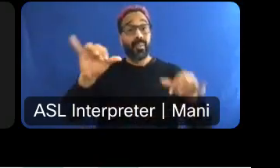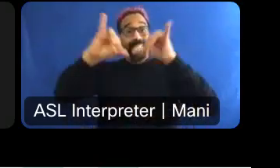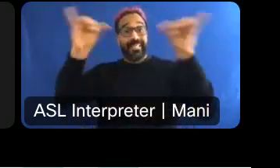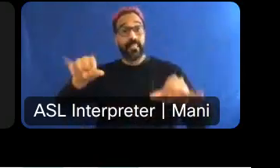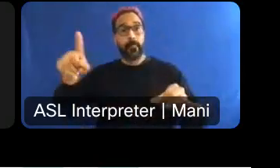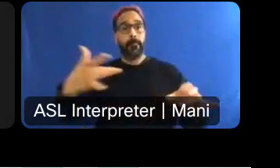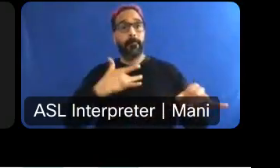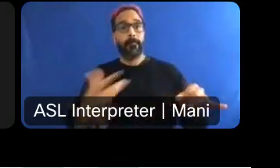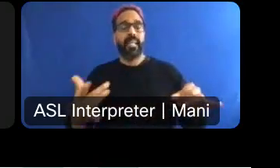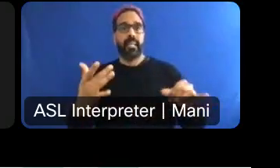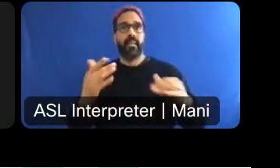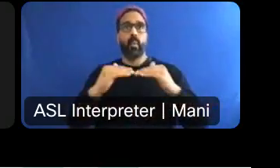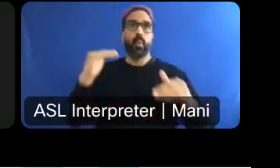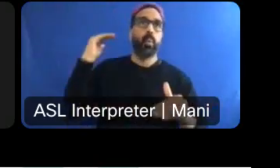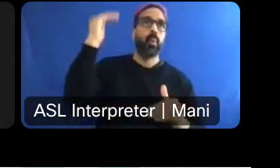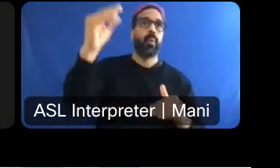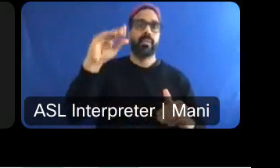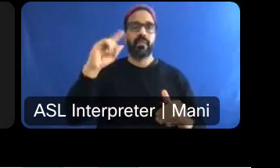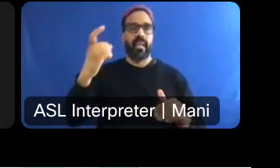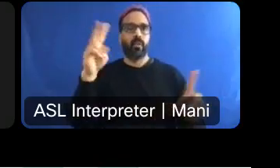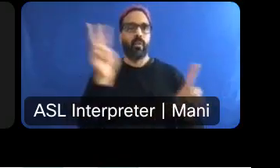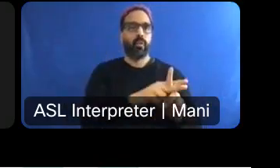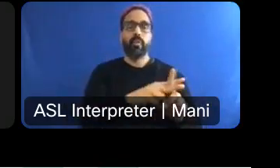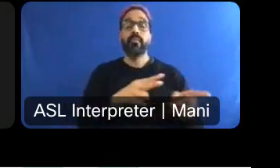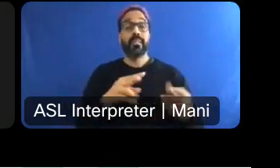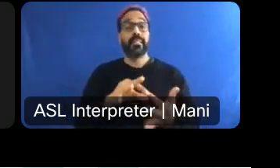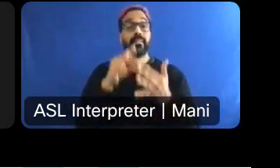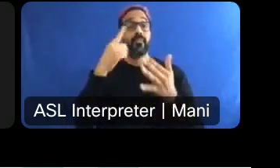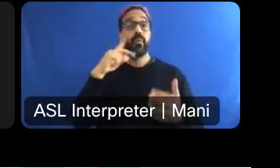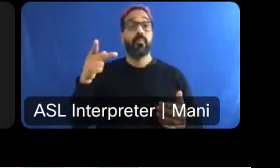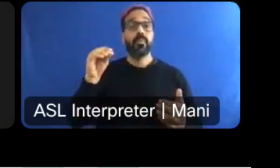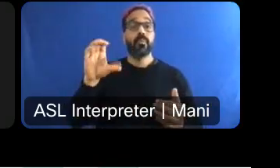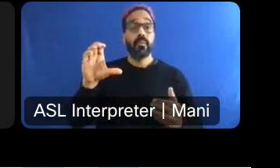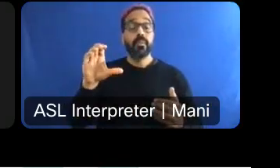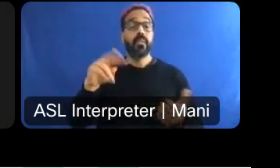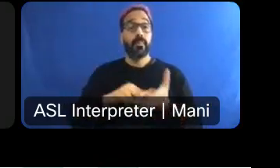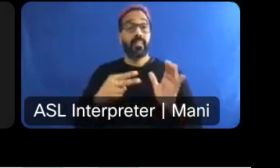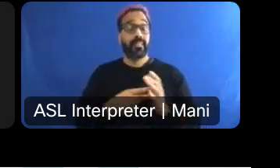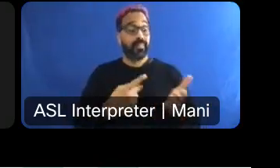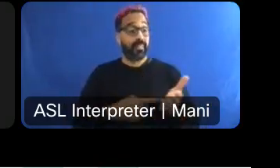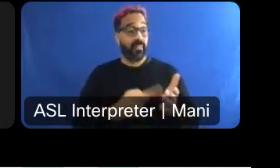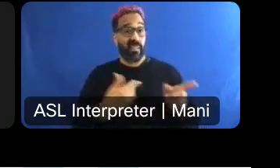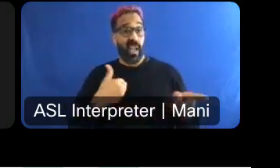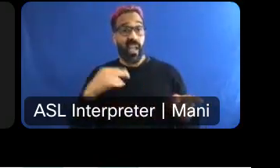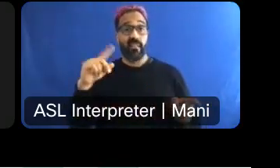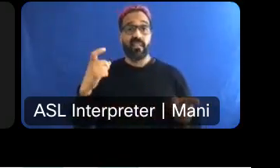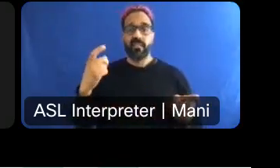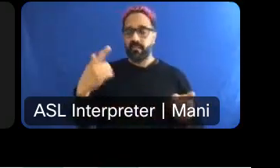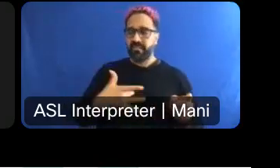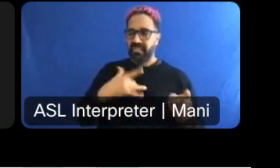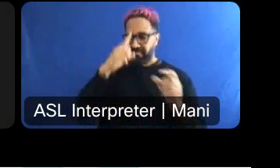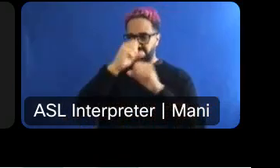particularly for people of color. So, suggestions of treatment may not always be viewed positively. And when advocating